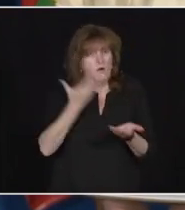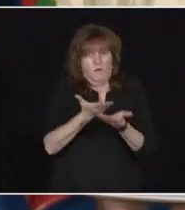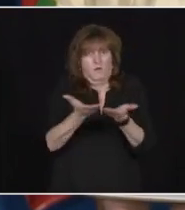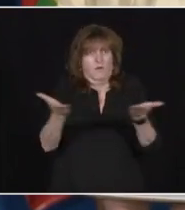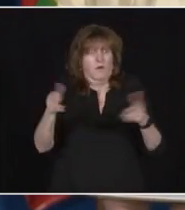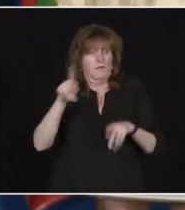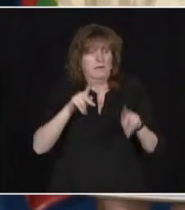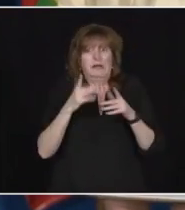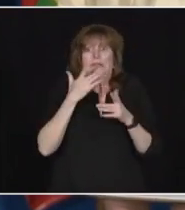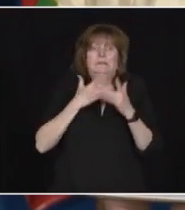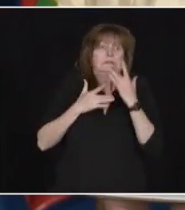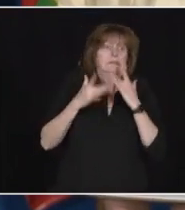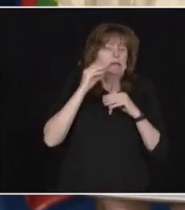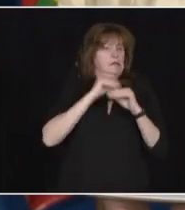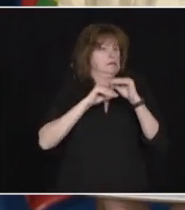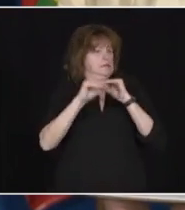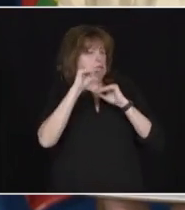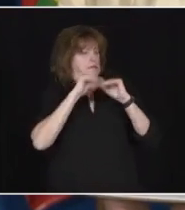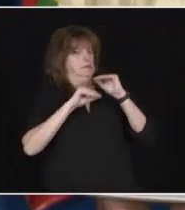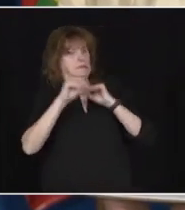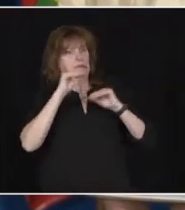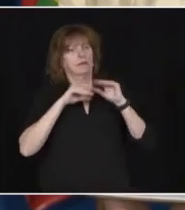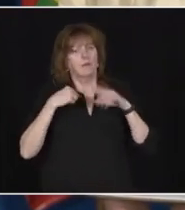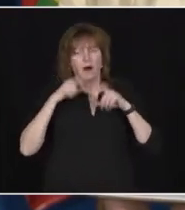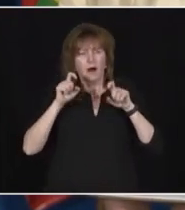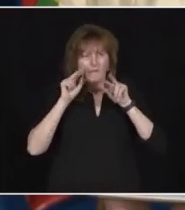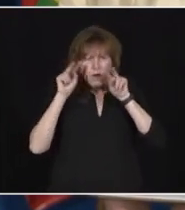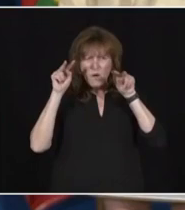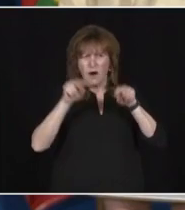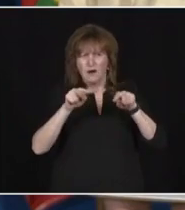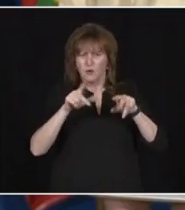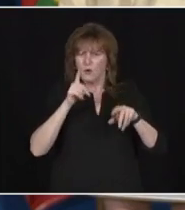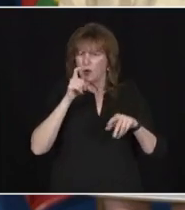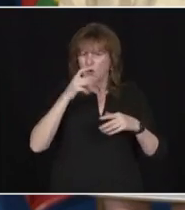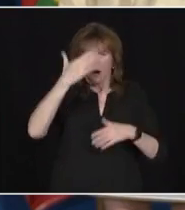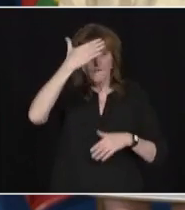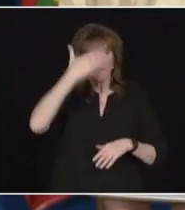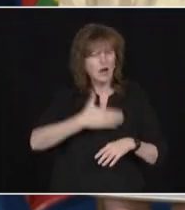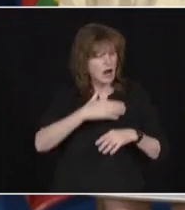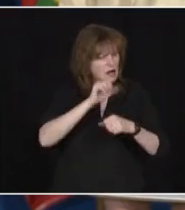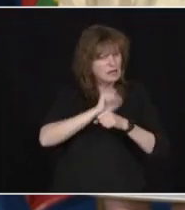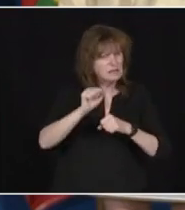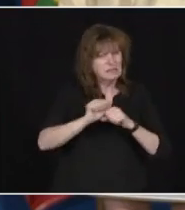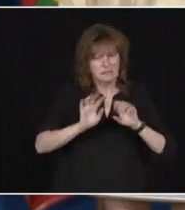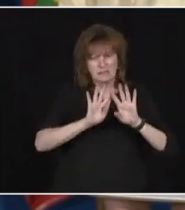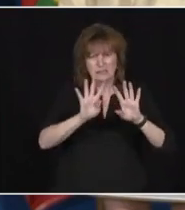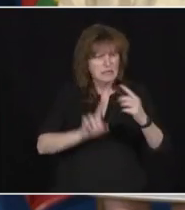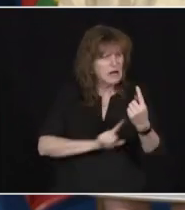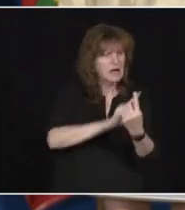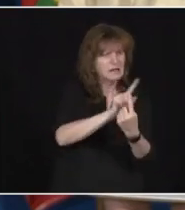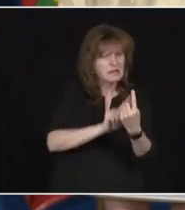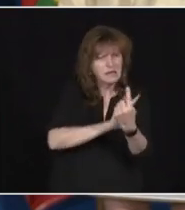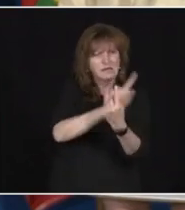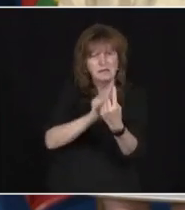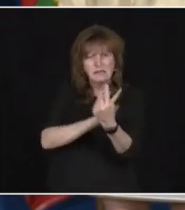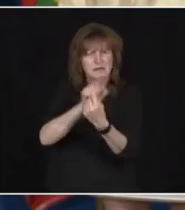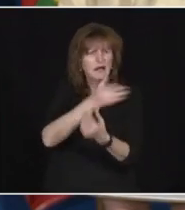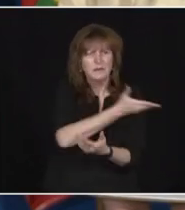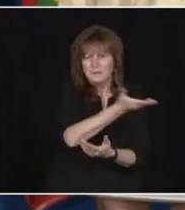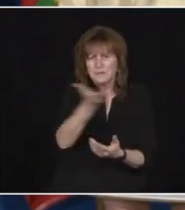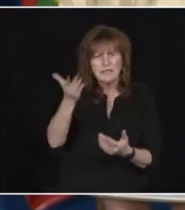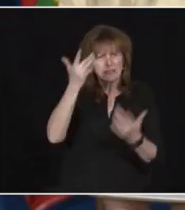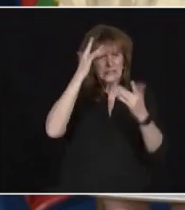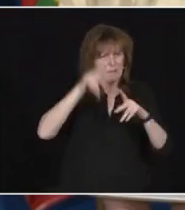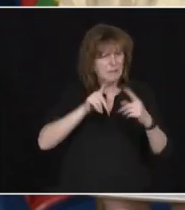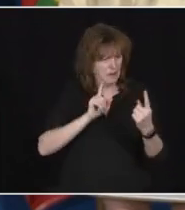focus on the people that are right in the trenches, like dealing face to face with people with COVID that are putting their lives on the line every